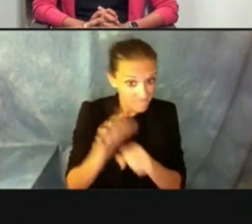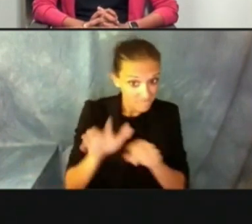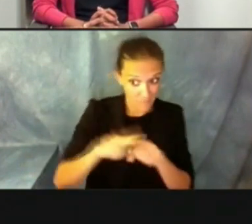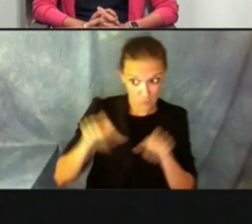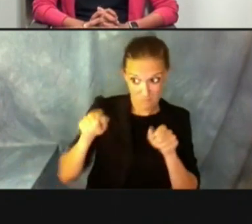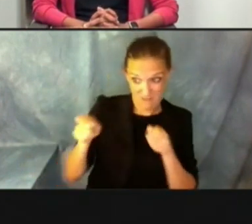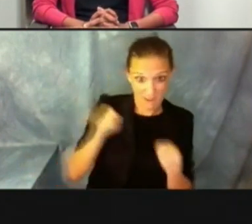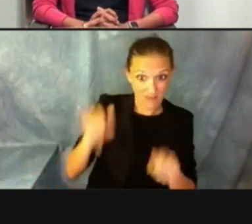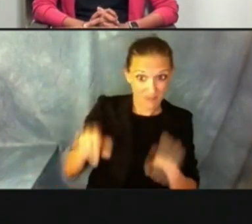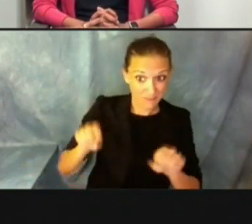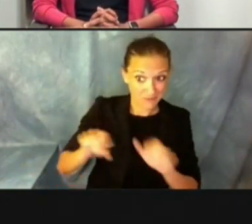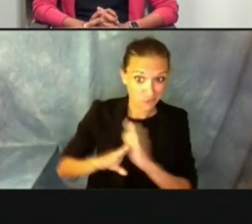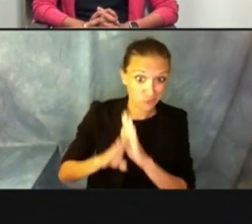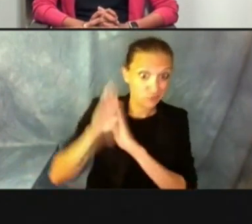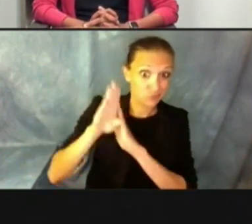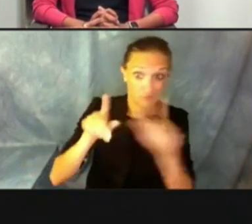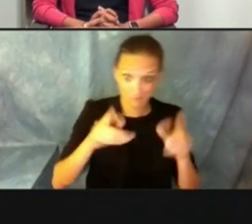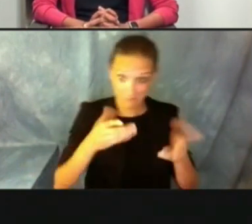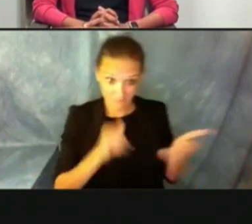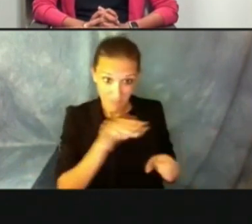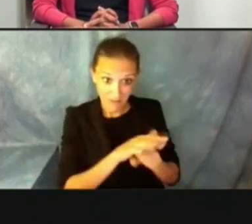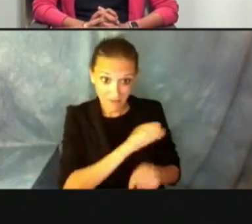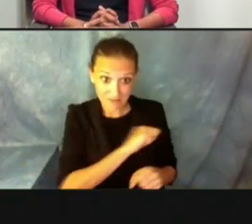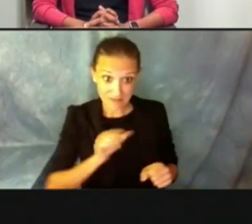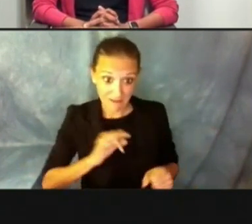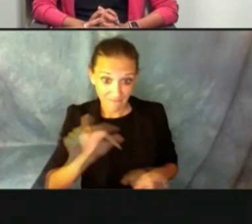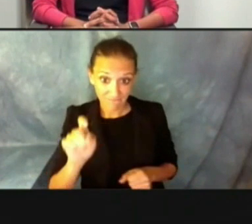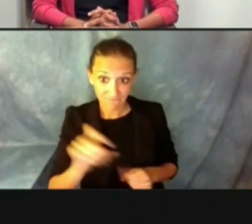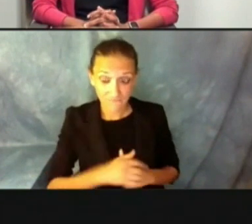potential surge but not enough staff?